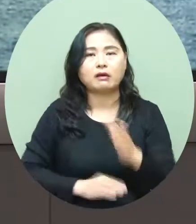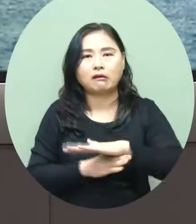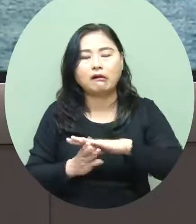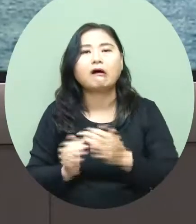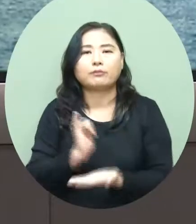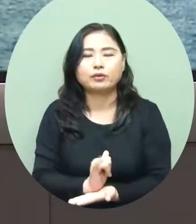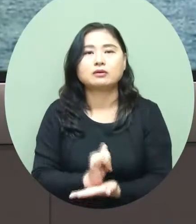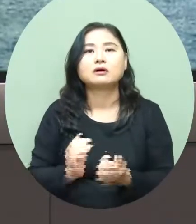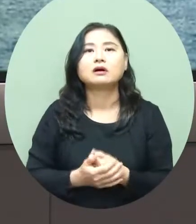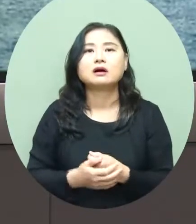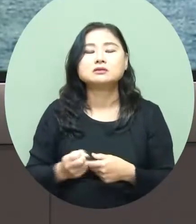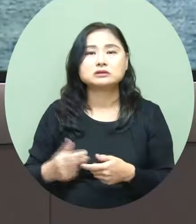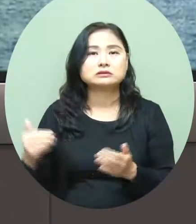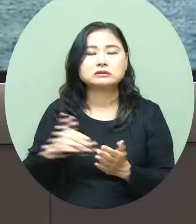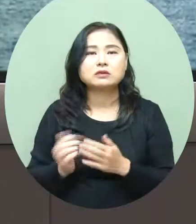the intensive care unit.